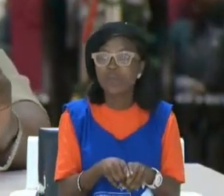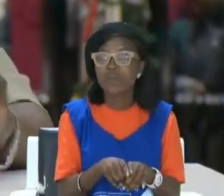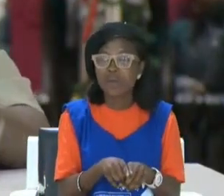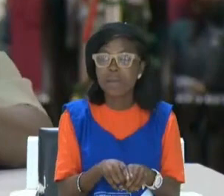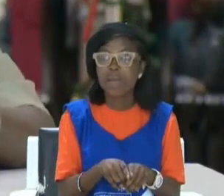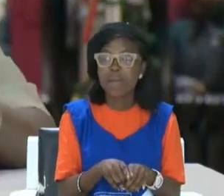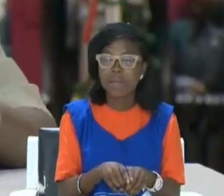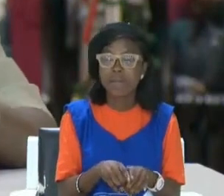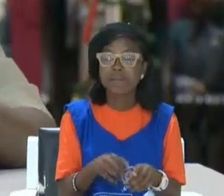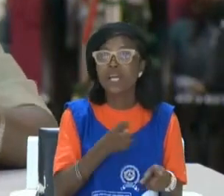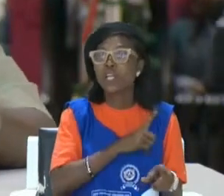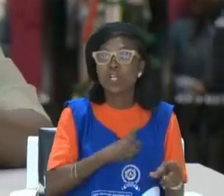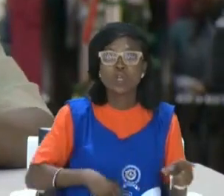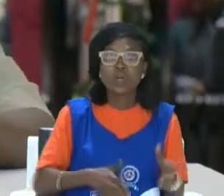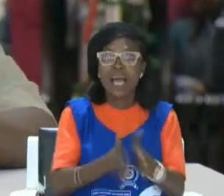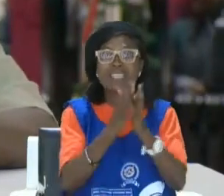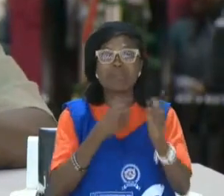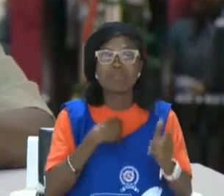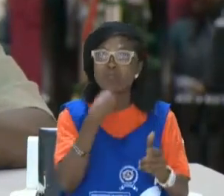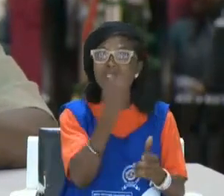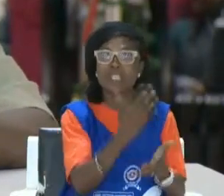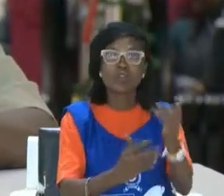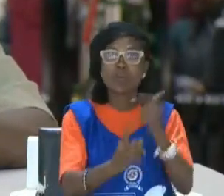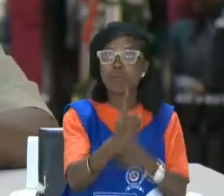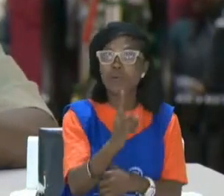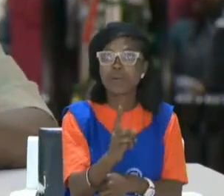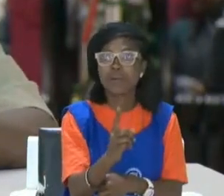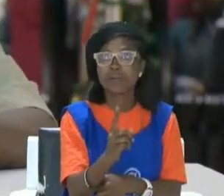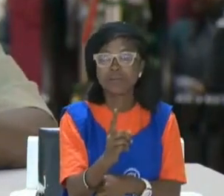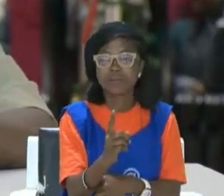My Lord asked me to tell someone